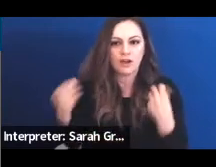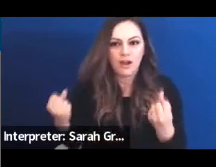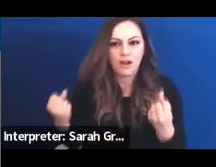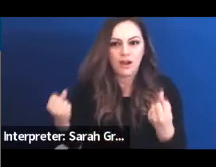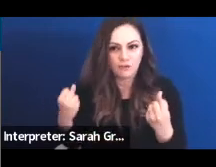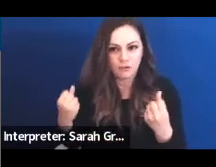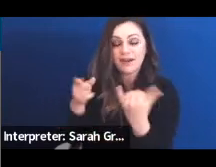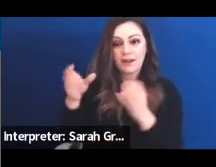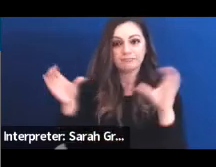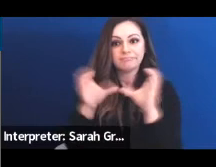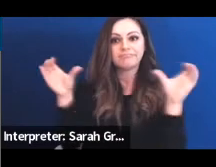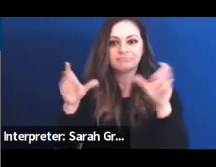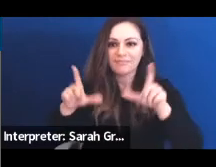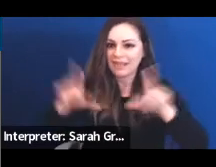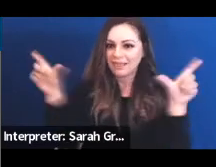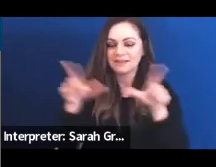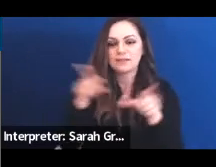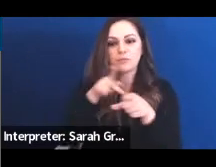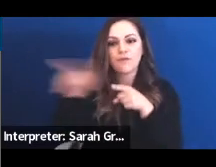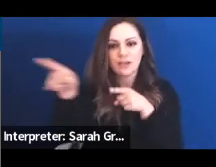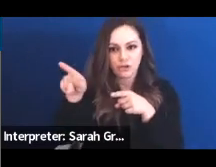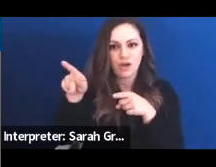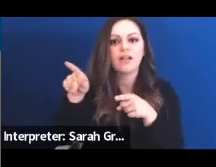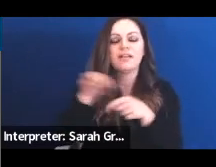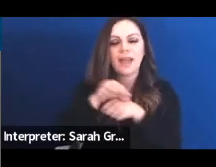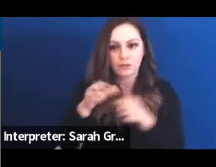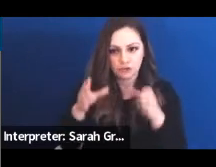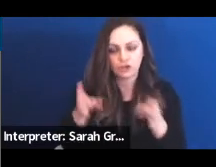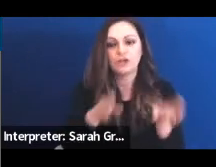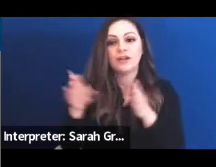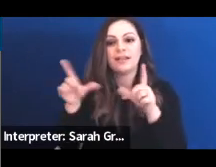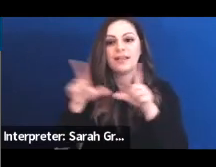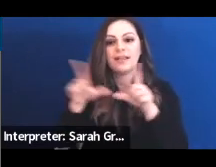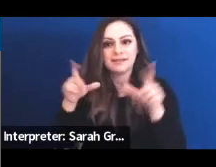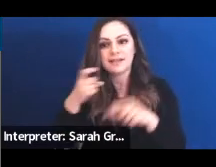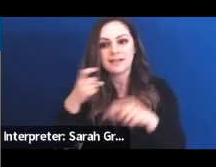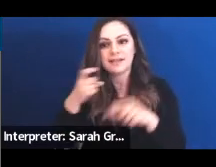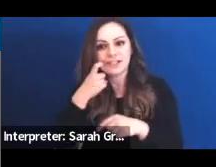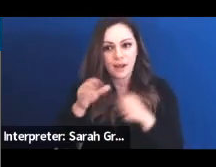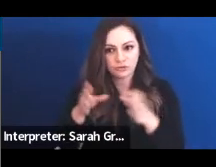licensed as a licensed professional counselor, licensed addiction counselor